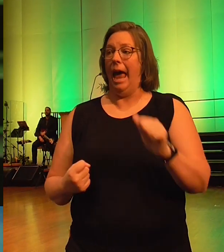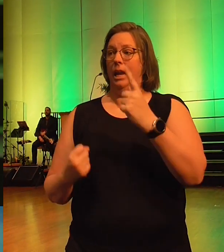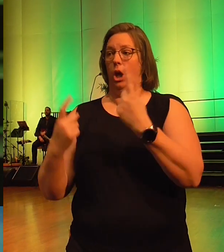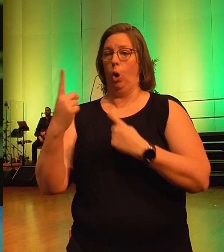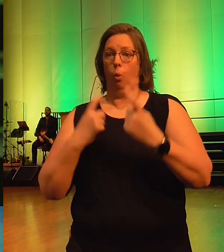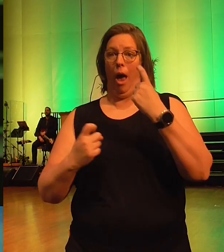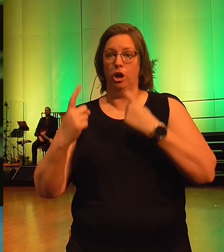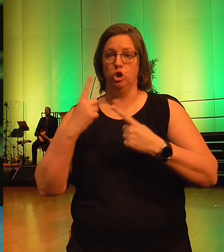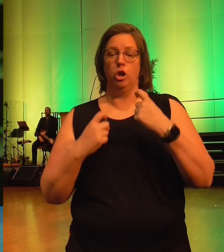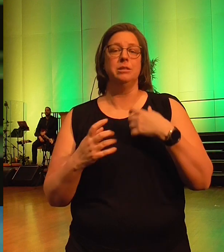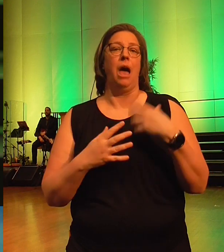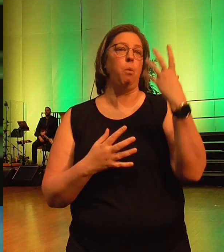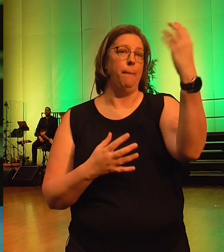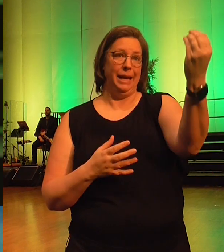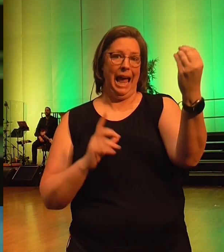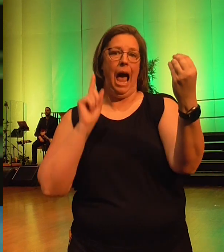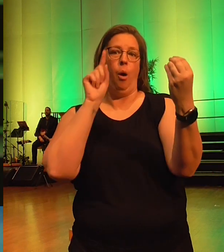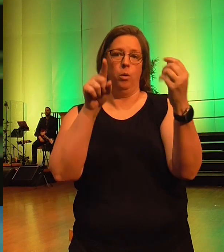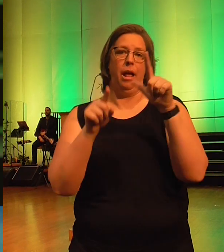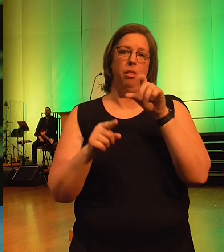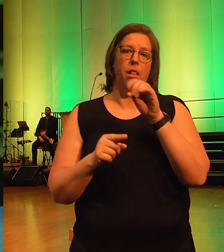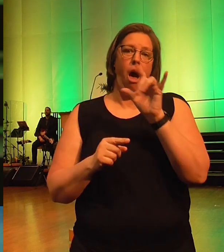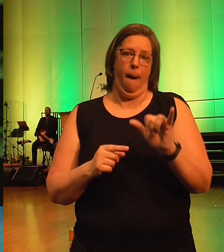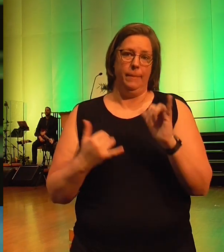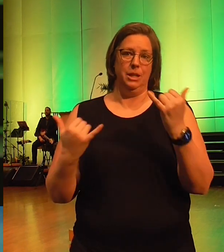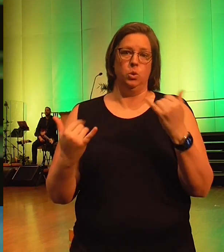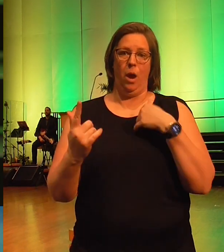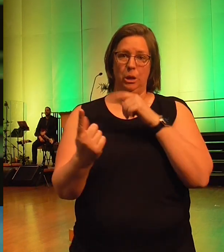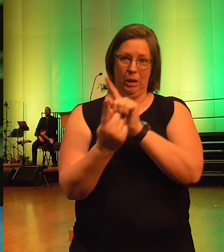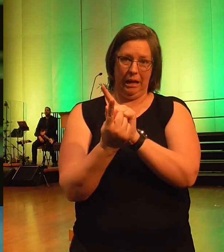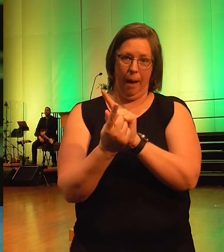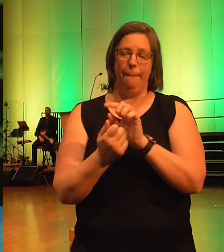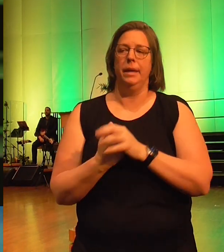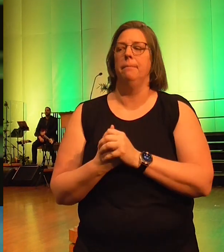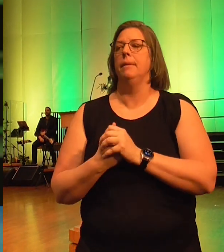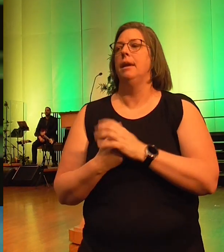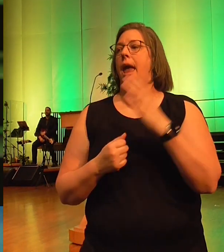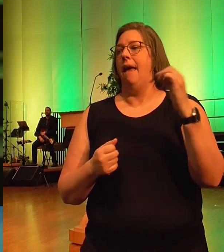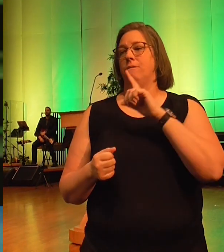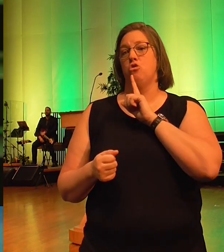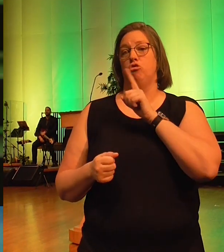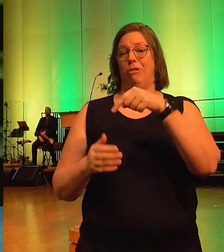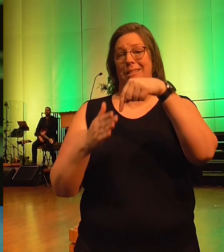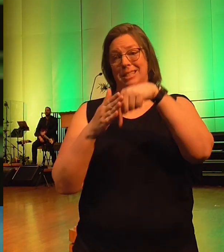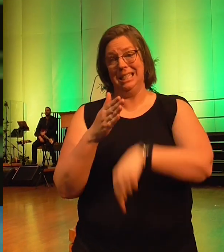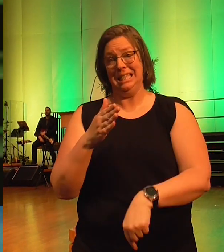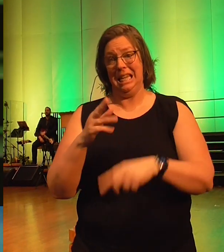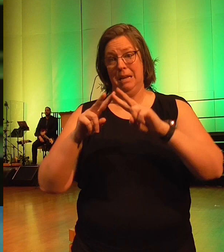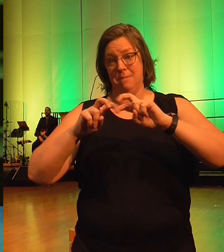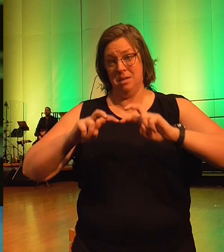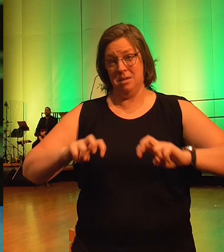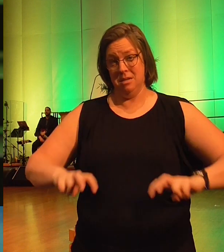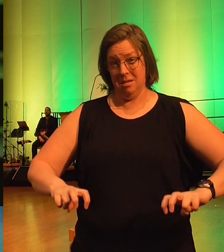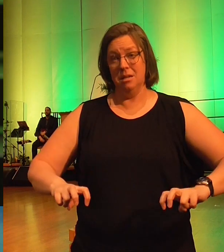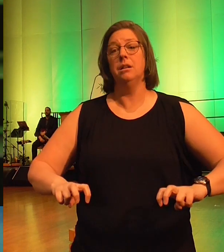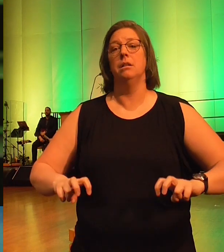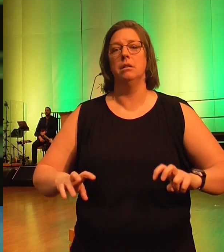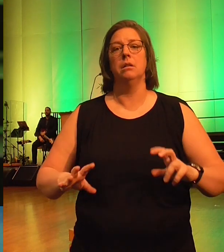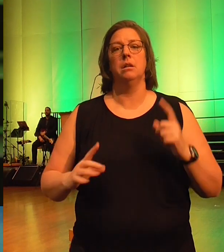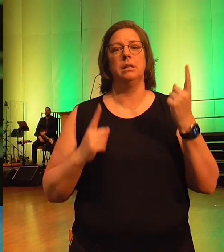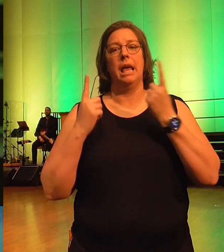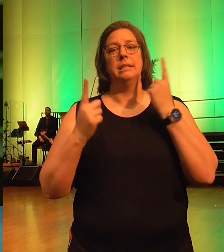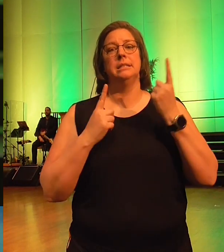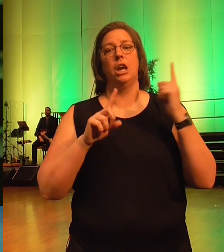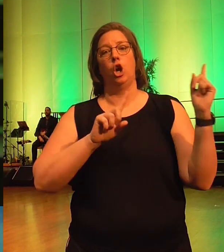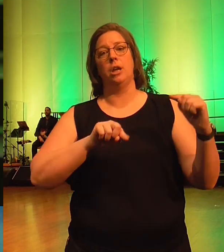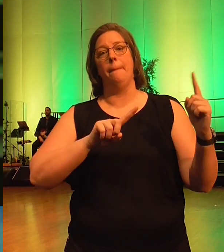out with Reverend Josh in the lobby after the service. And for a real deep dive, please consider attending our